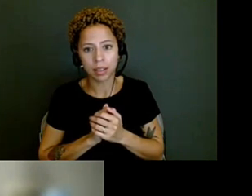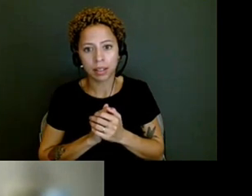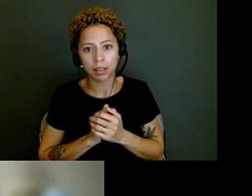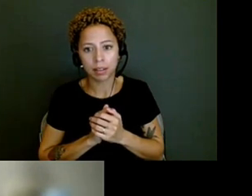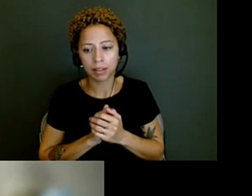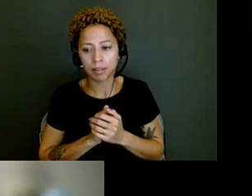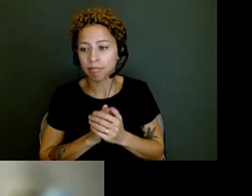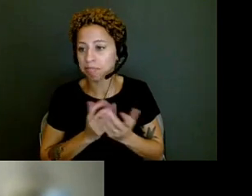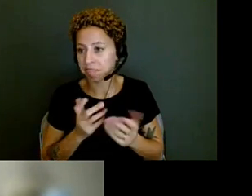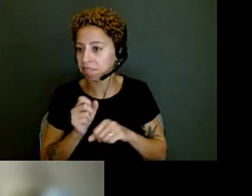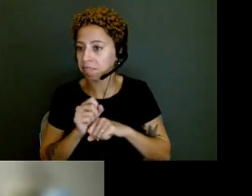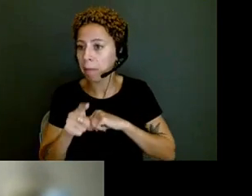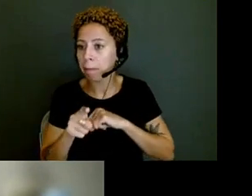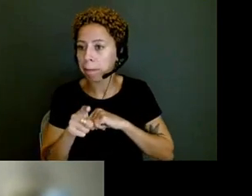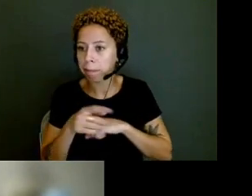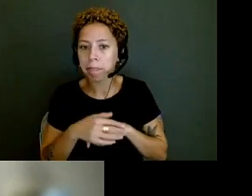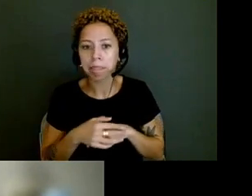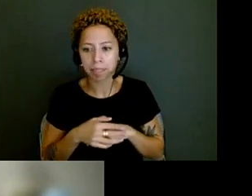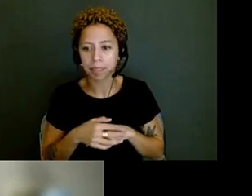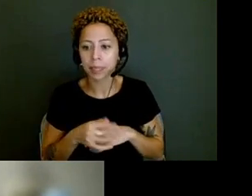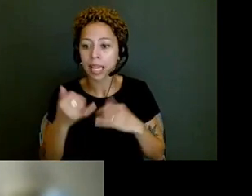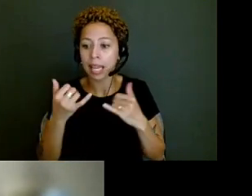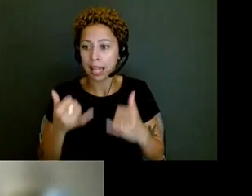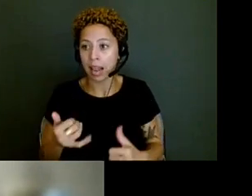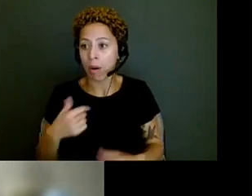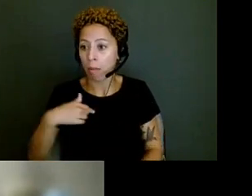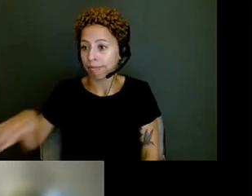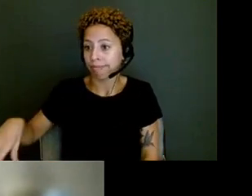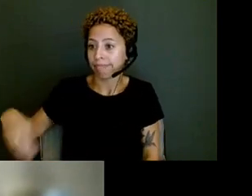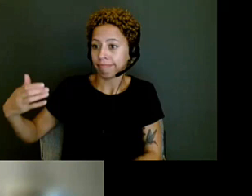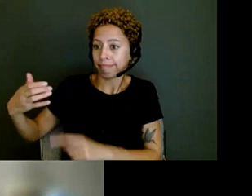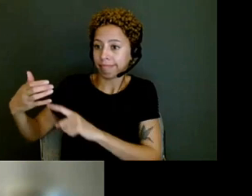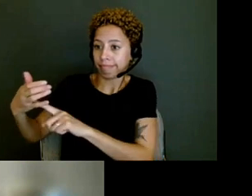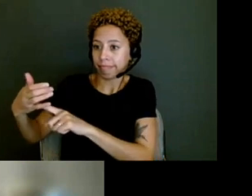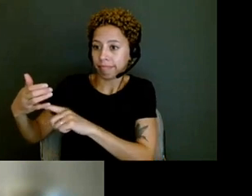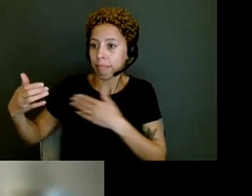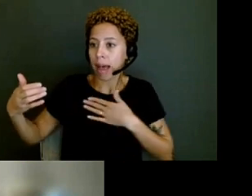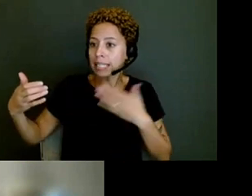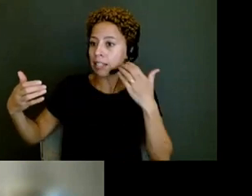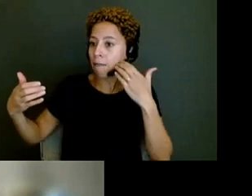And out it goes. So I'm going to pick up my phone here so that I can respond to this.